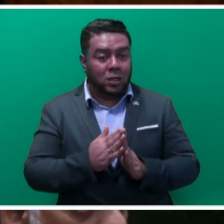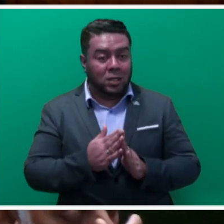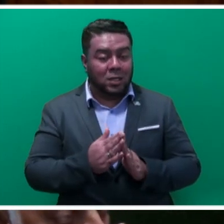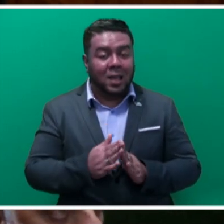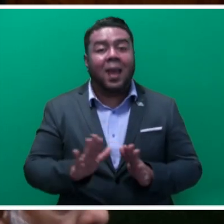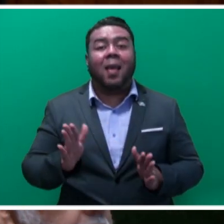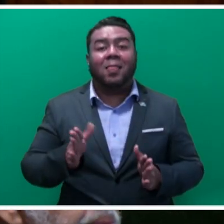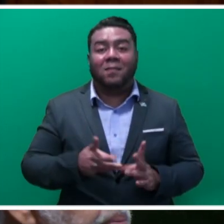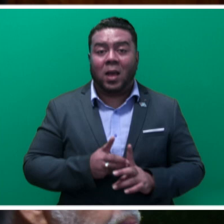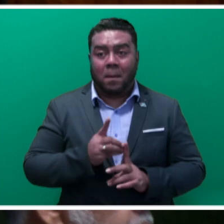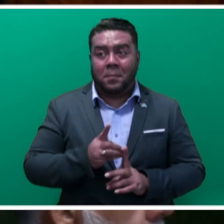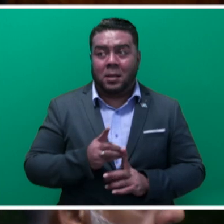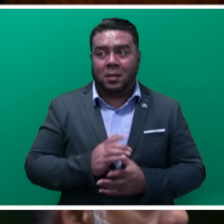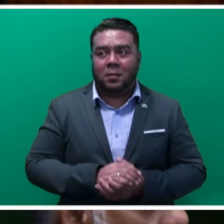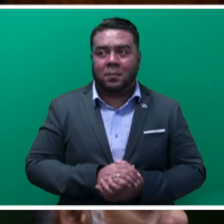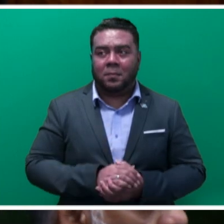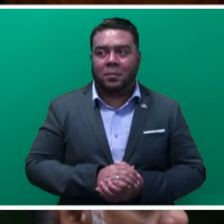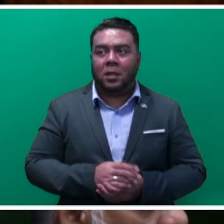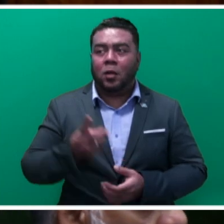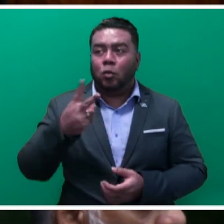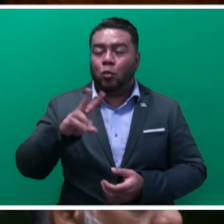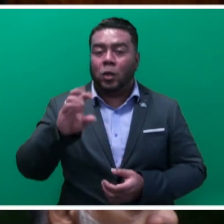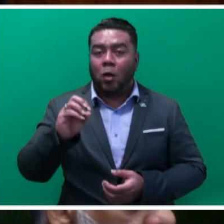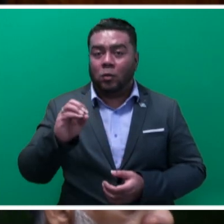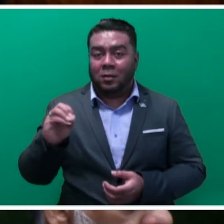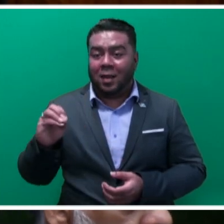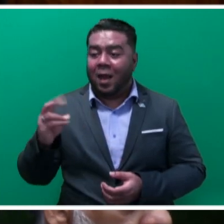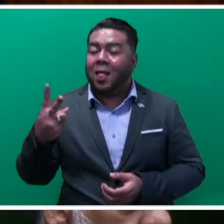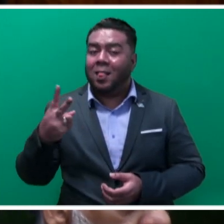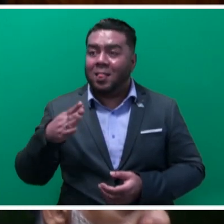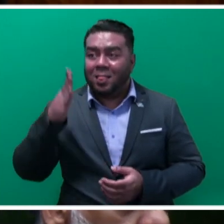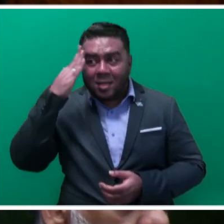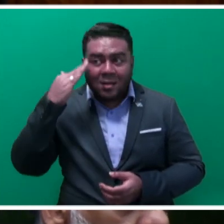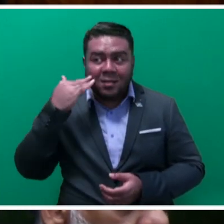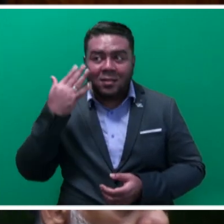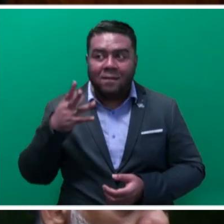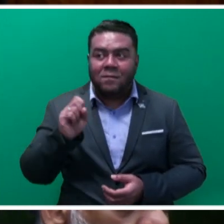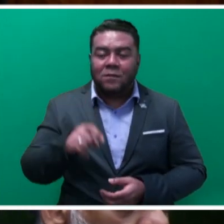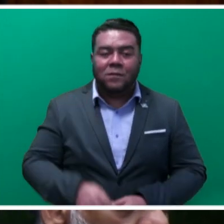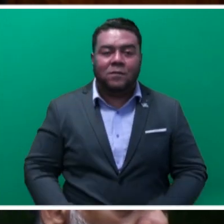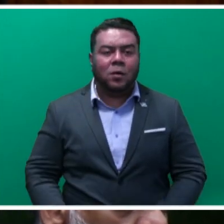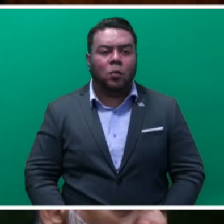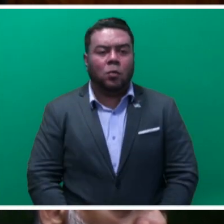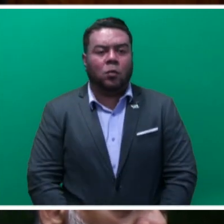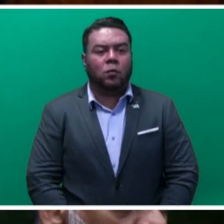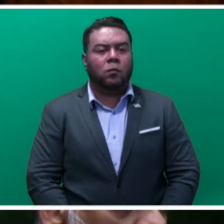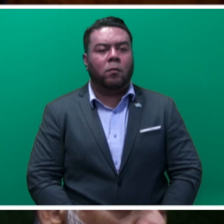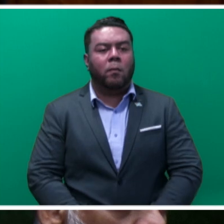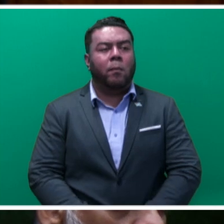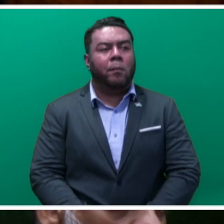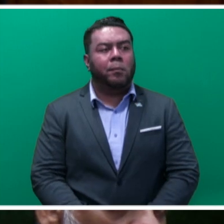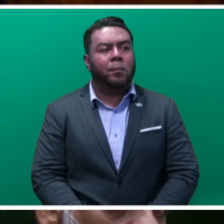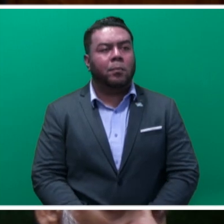development and 2,000 ladies from 8 districts covering Keasitu, Nandarivotu in the islands of Nandronga and